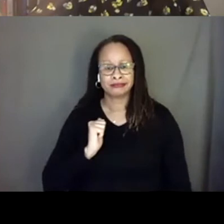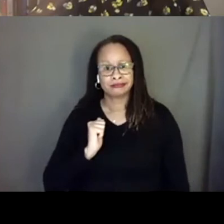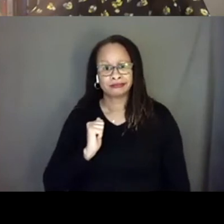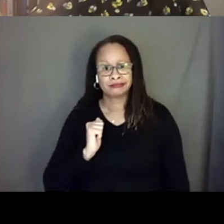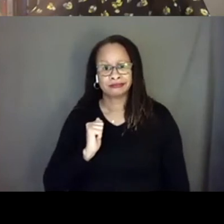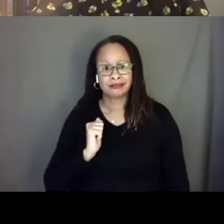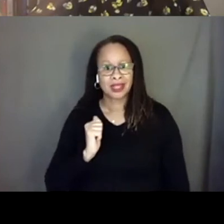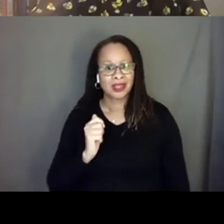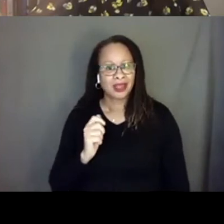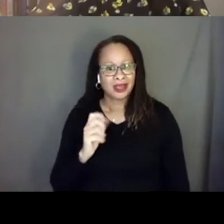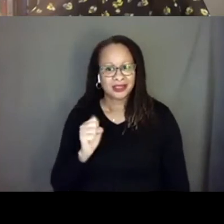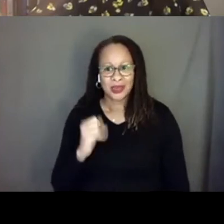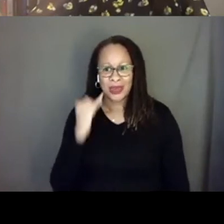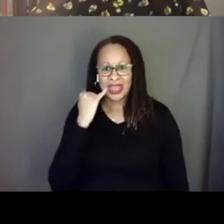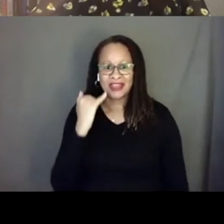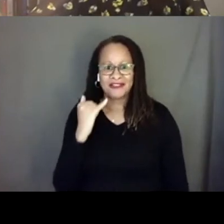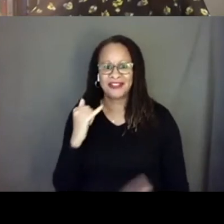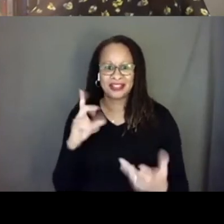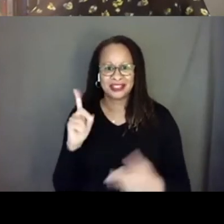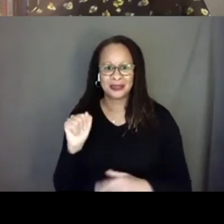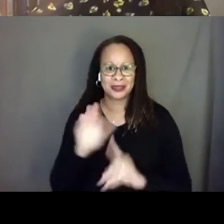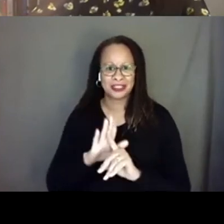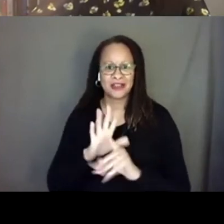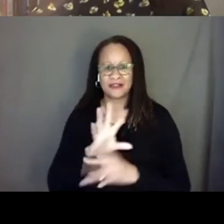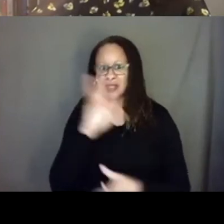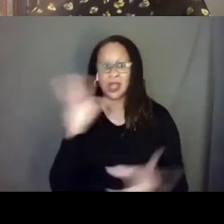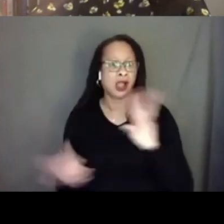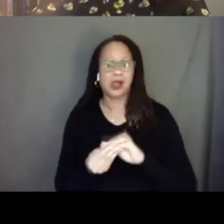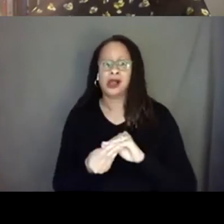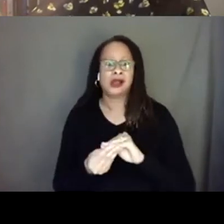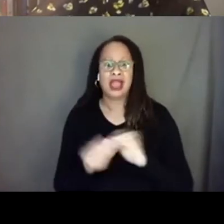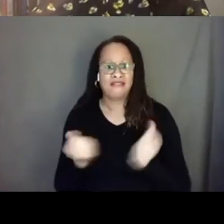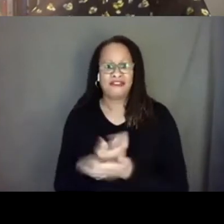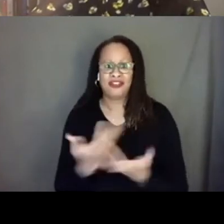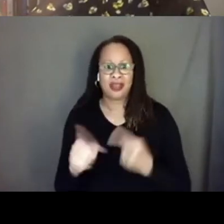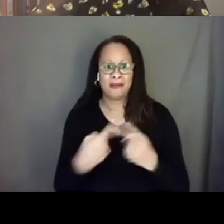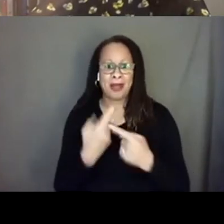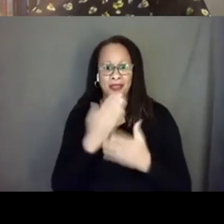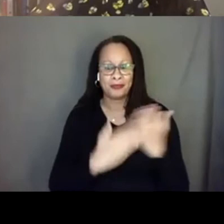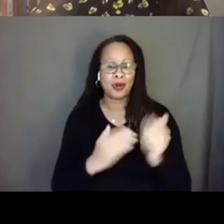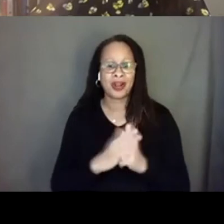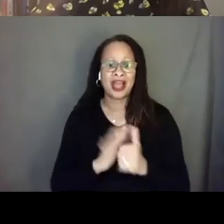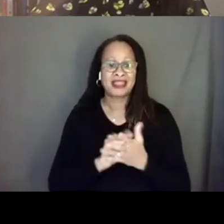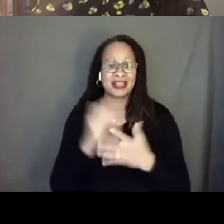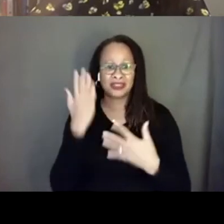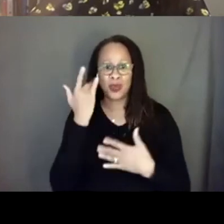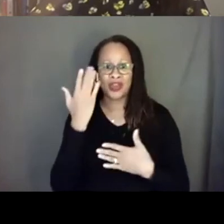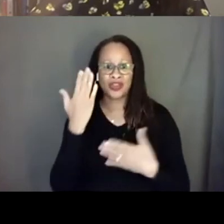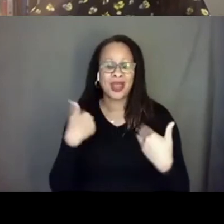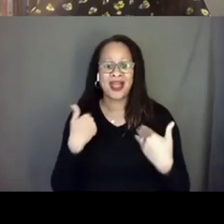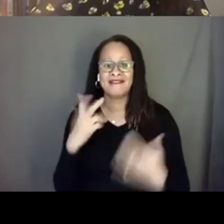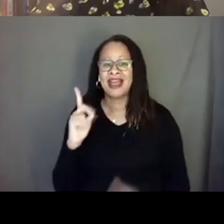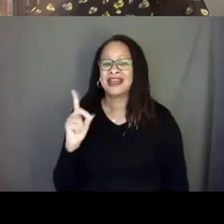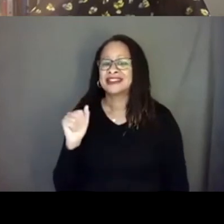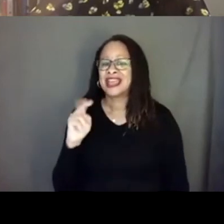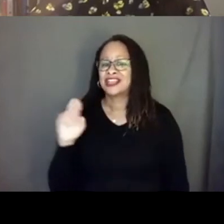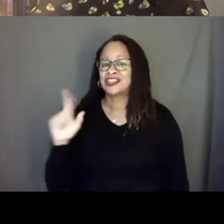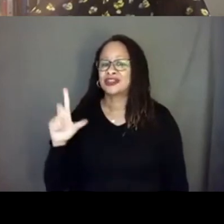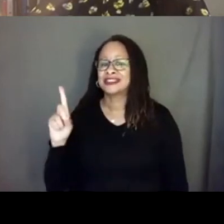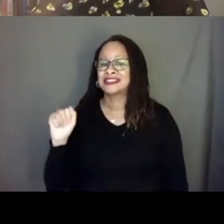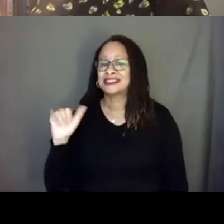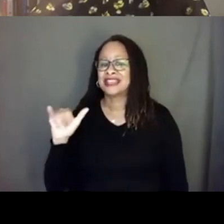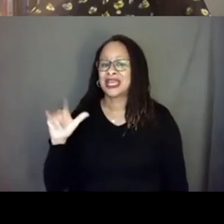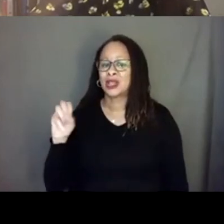is so totalizing that, you know, so that's why you end up having like Daniel Day-Lewis do it instead of finding someone